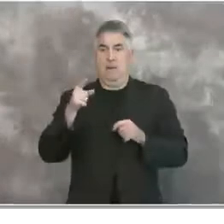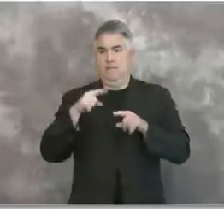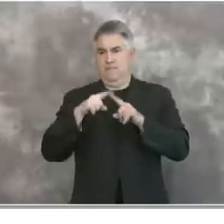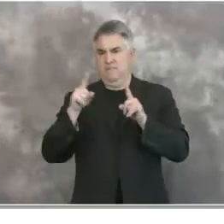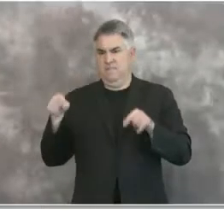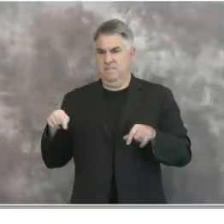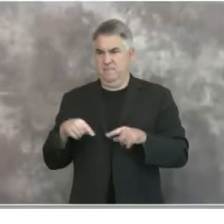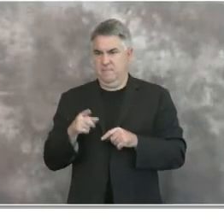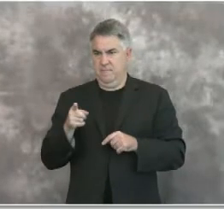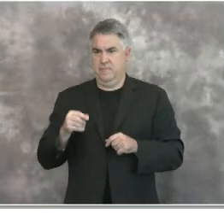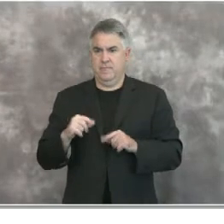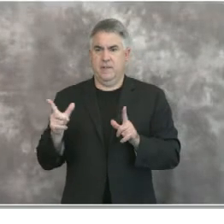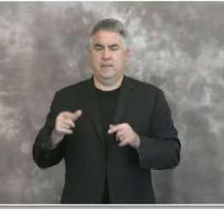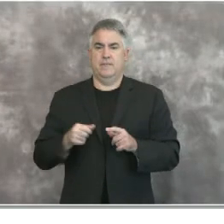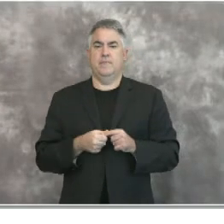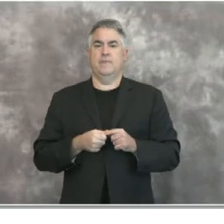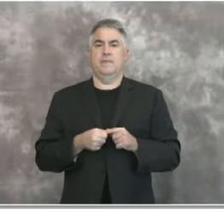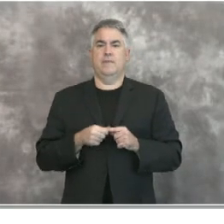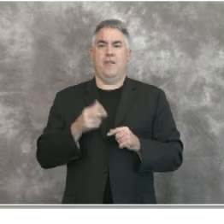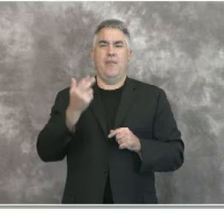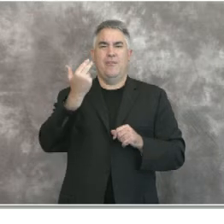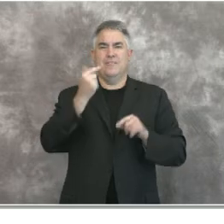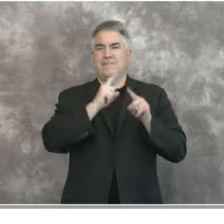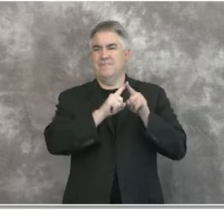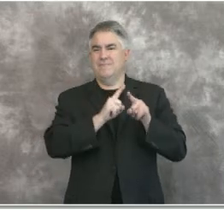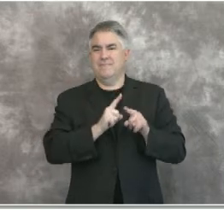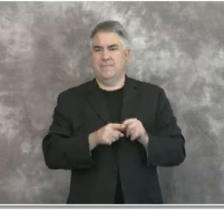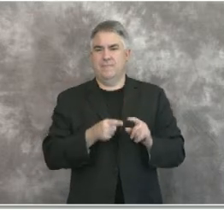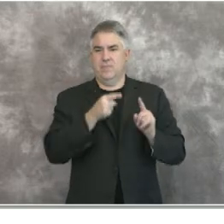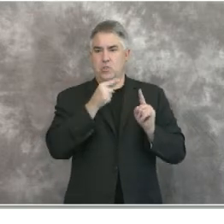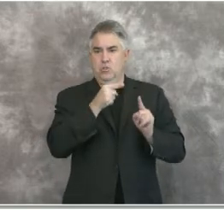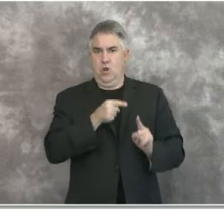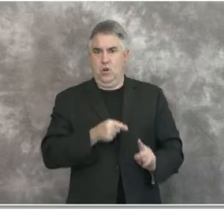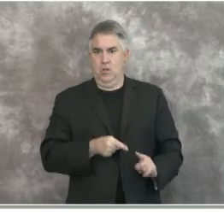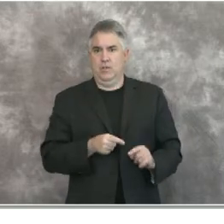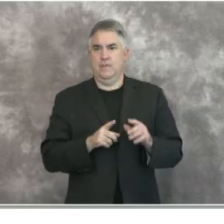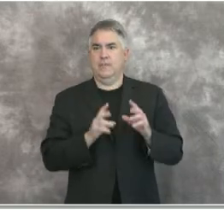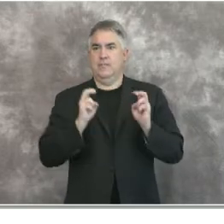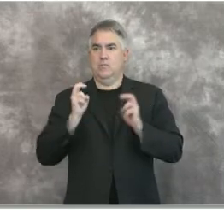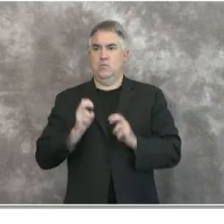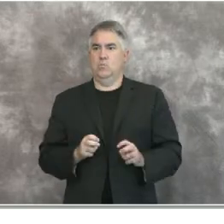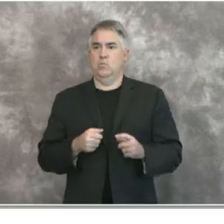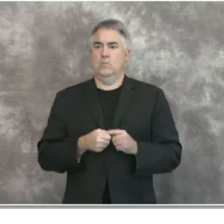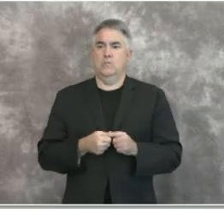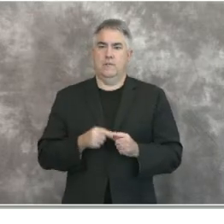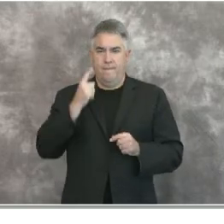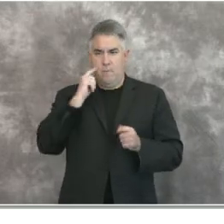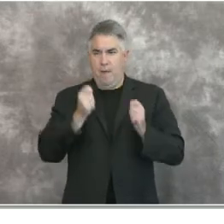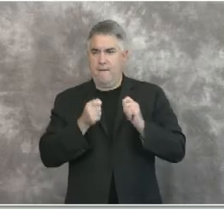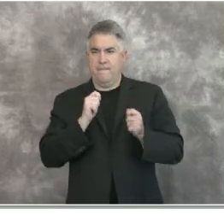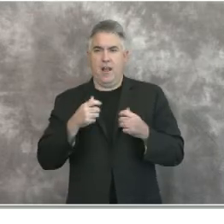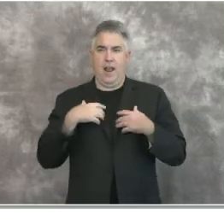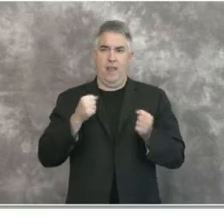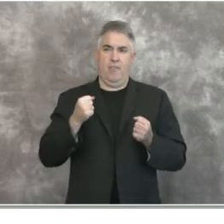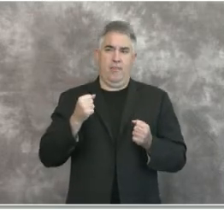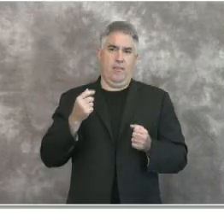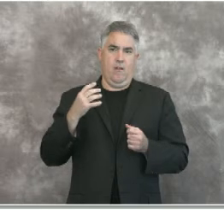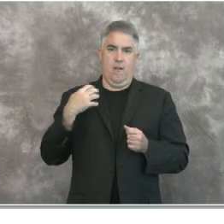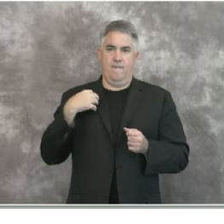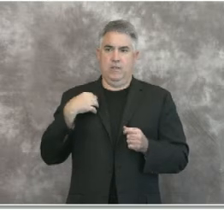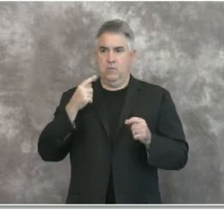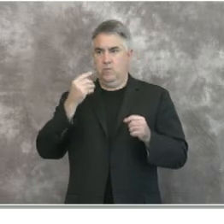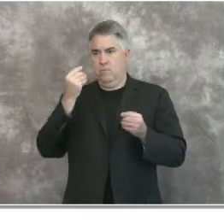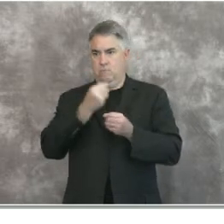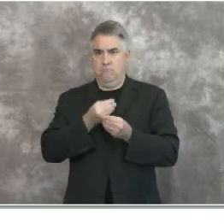is the 13 triggers for modifying the public health officer's order. And you can see them in 3